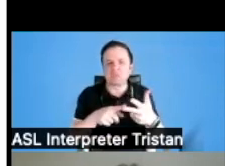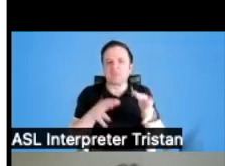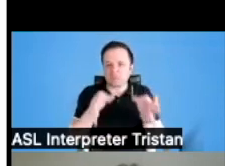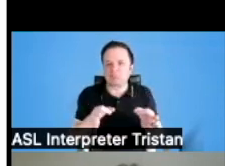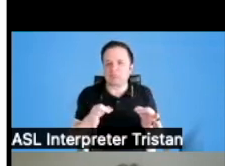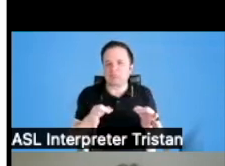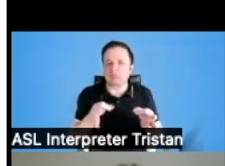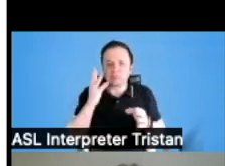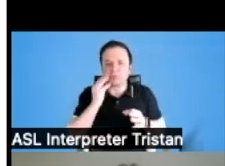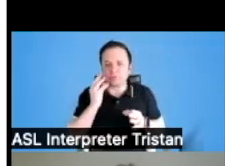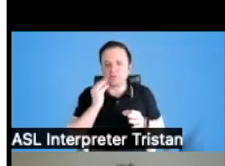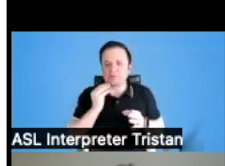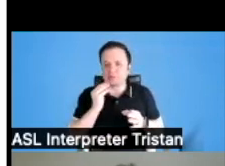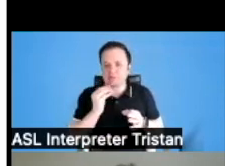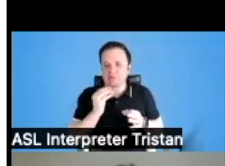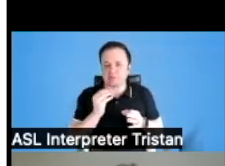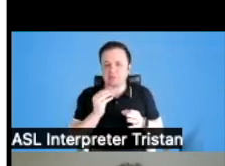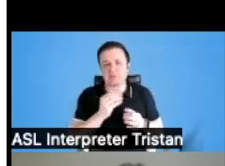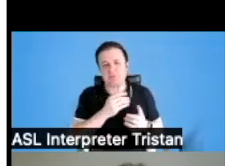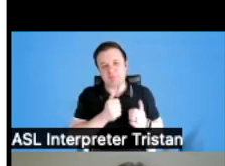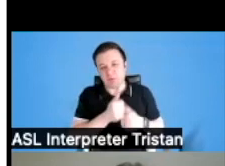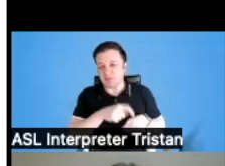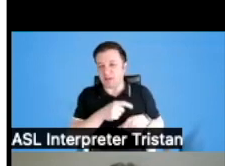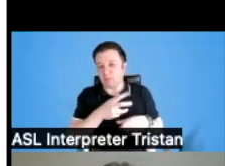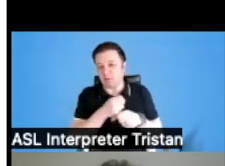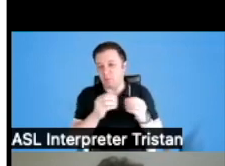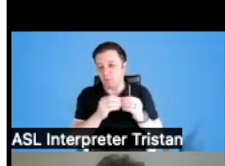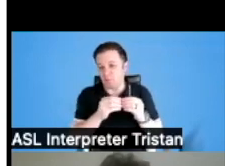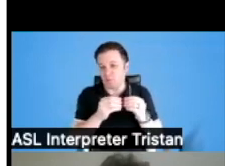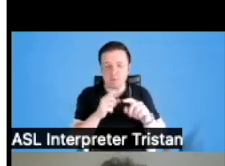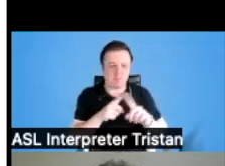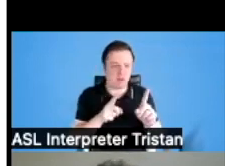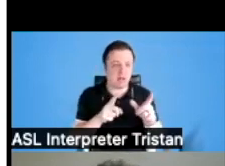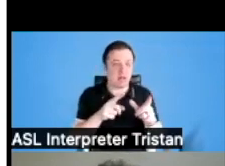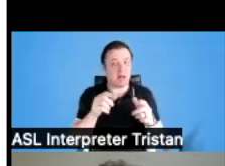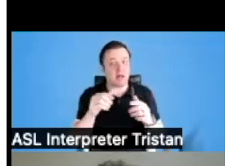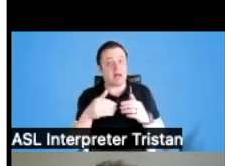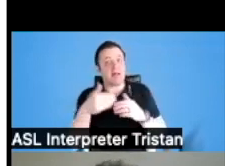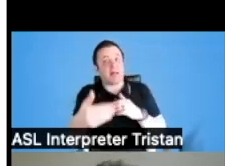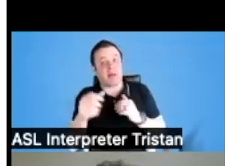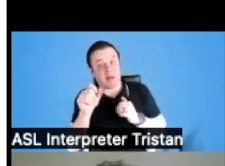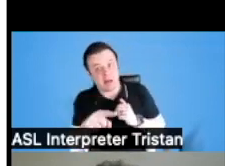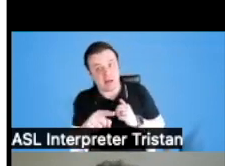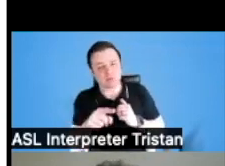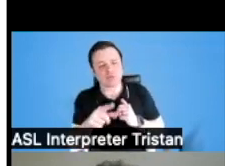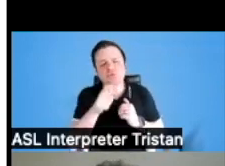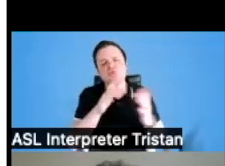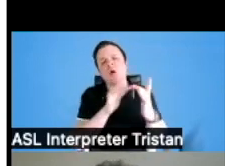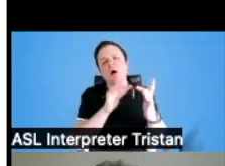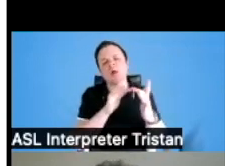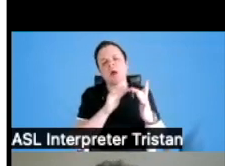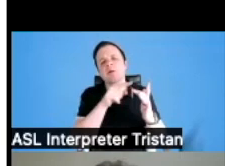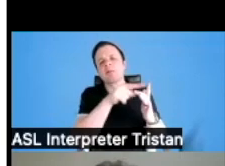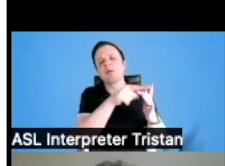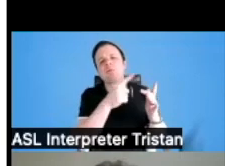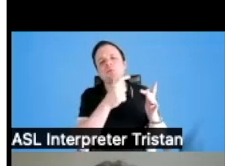Often we got many more. And then we followed up with, who did you reach out to and why, and what